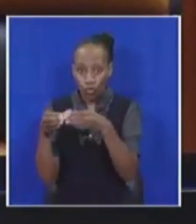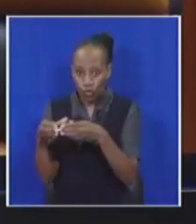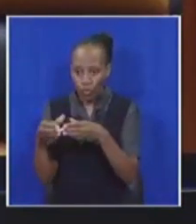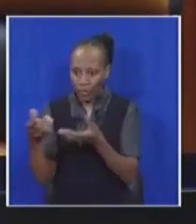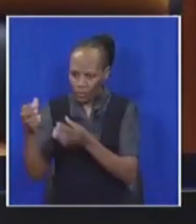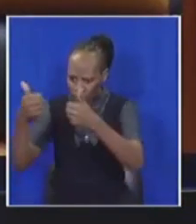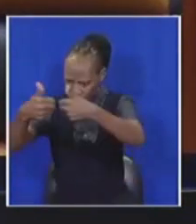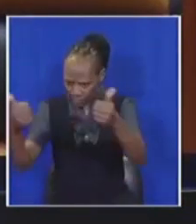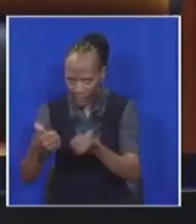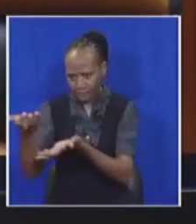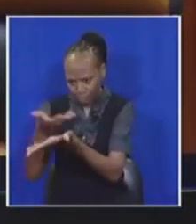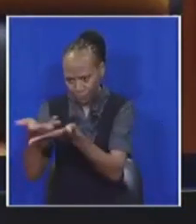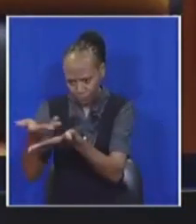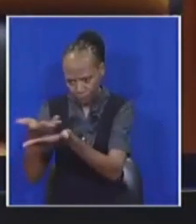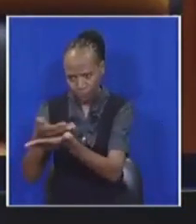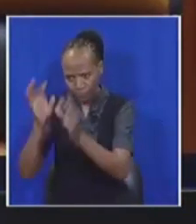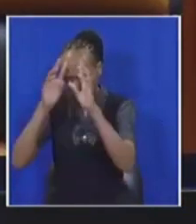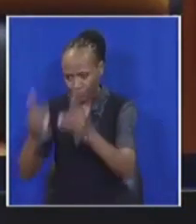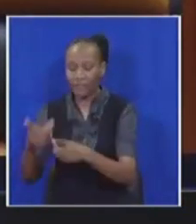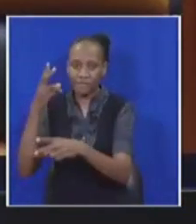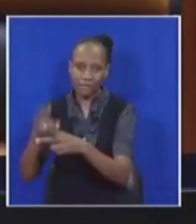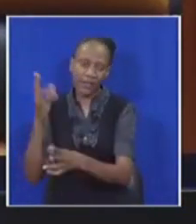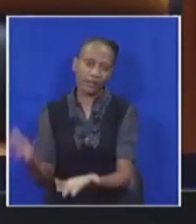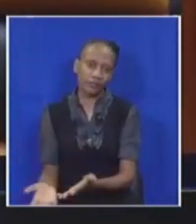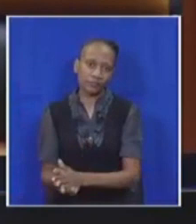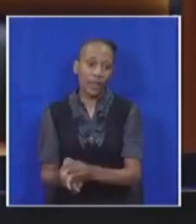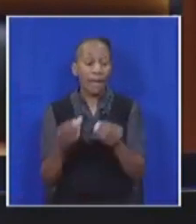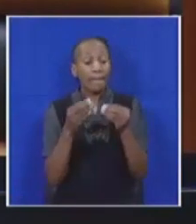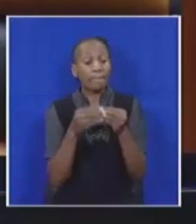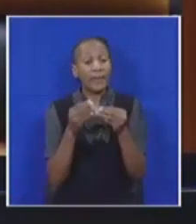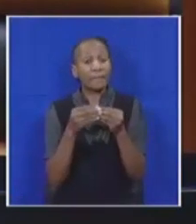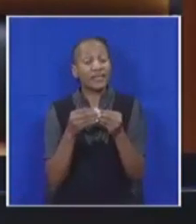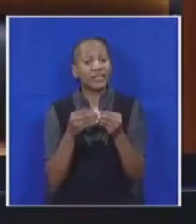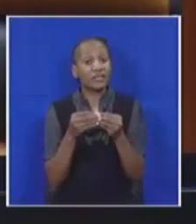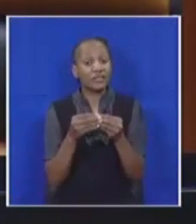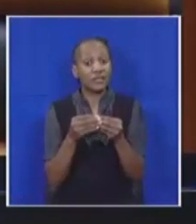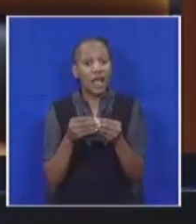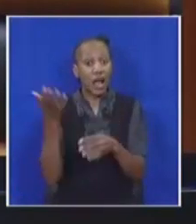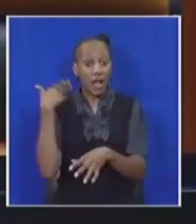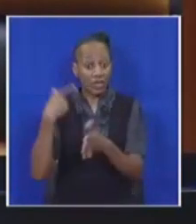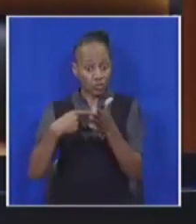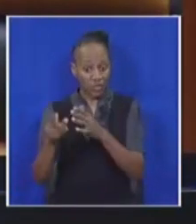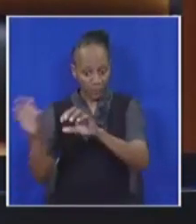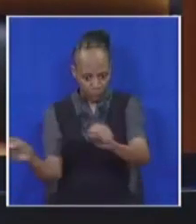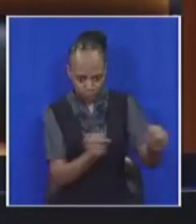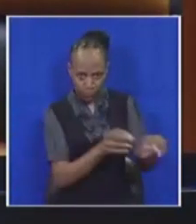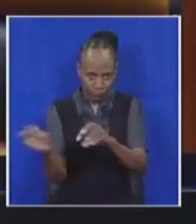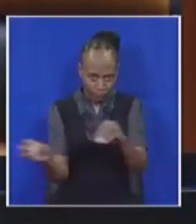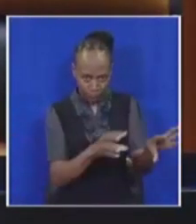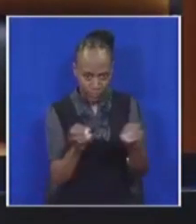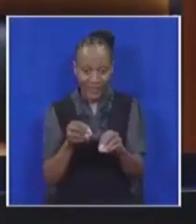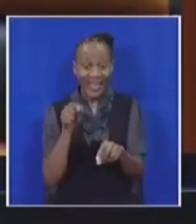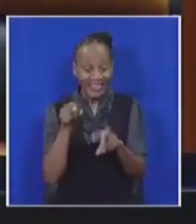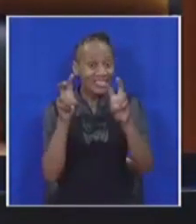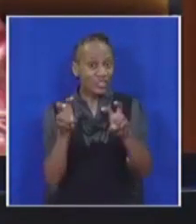consideration. The physical removal of the honorable members last Thursday has since been referred to the Joint